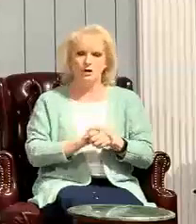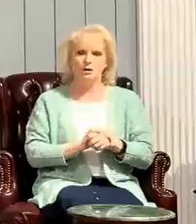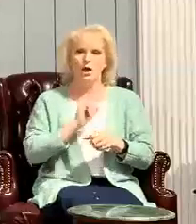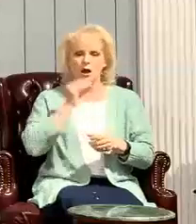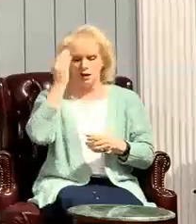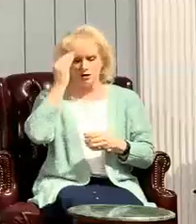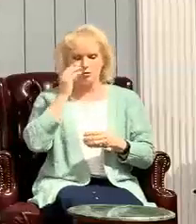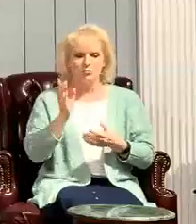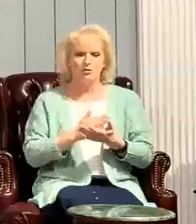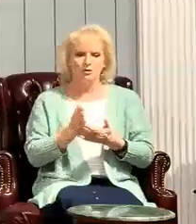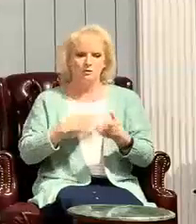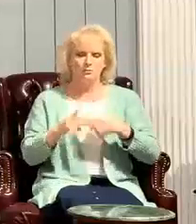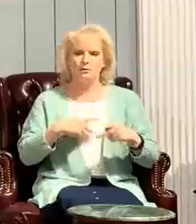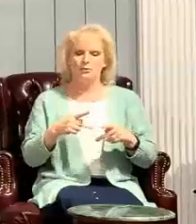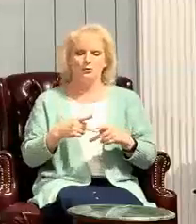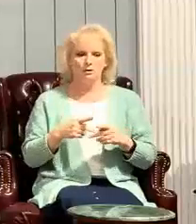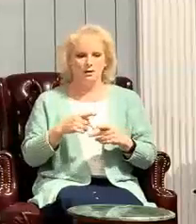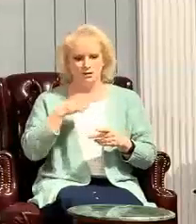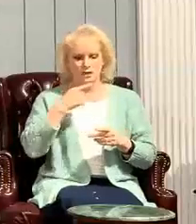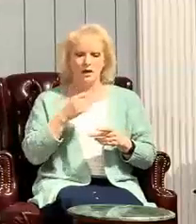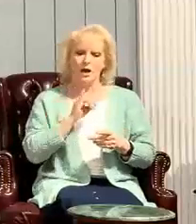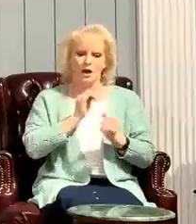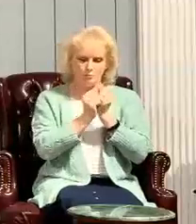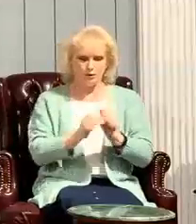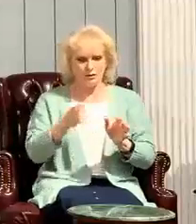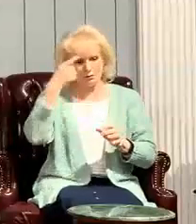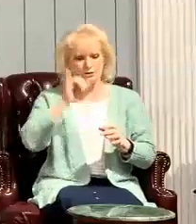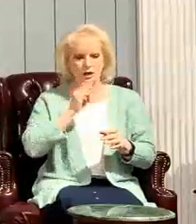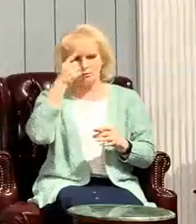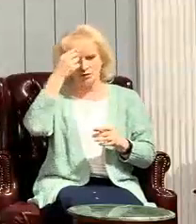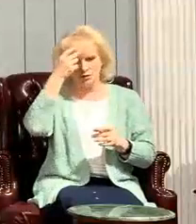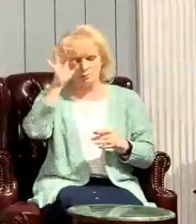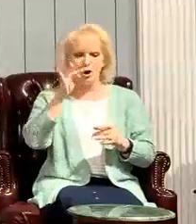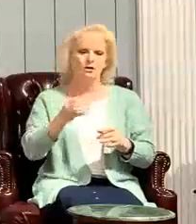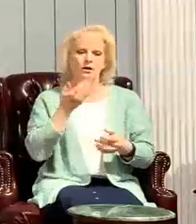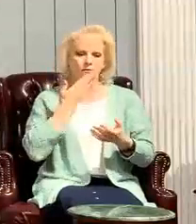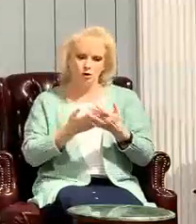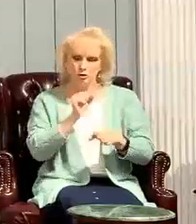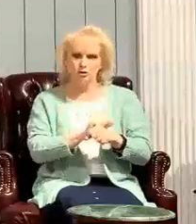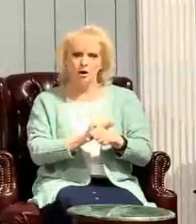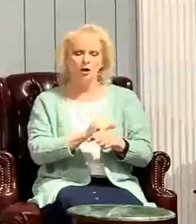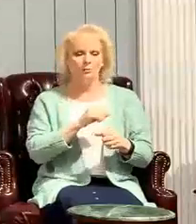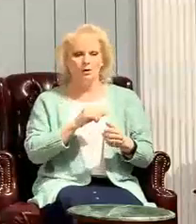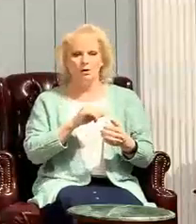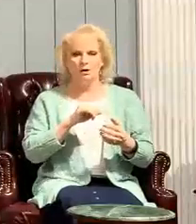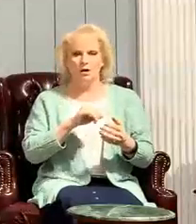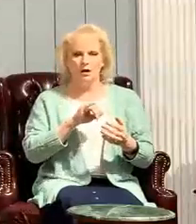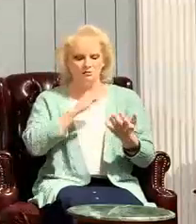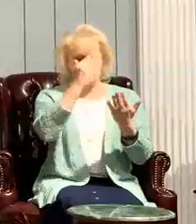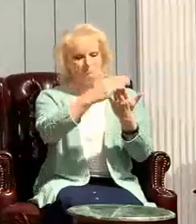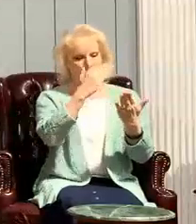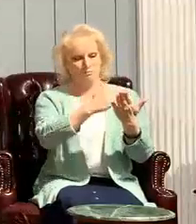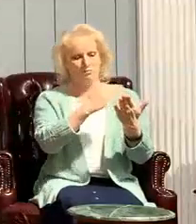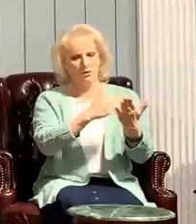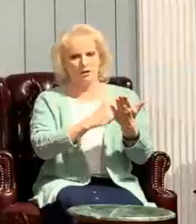I'm smart and I can work hard. I'm blessed because, you know, I've got a good family. I'm blessed because of this. I'm blessed because of..." And they can, you know, they list off a